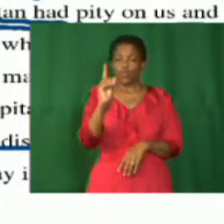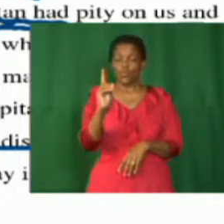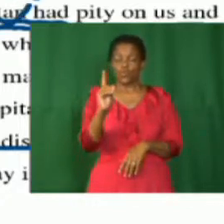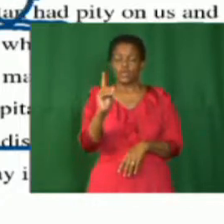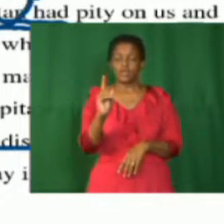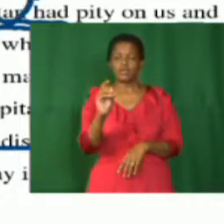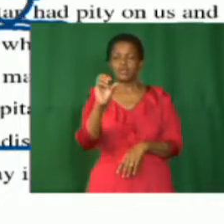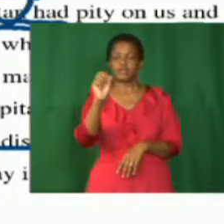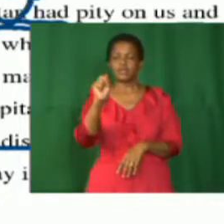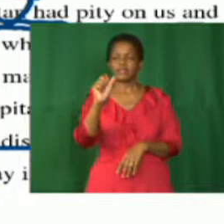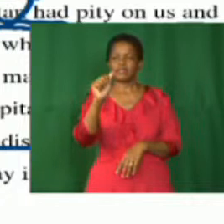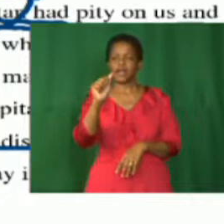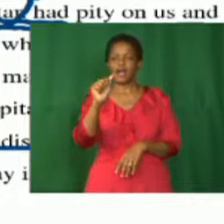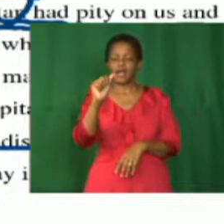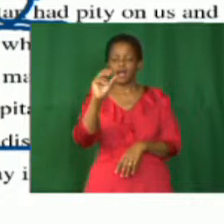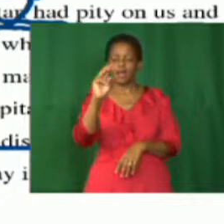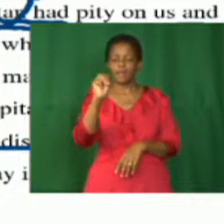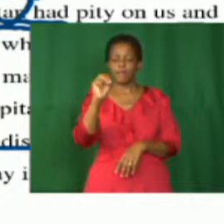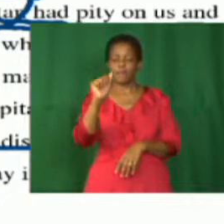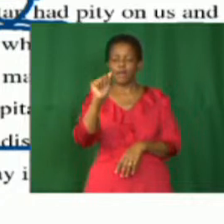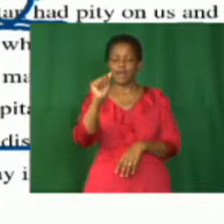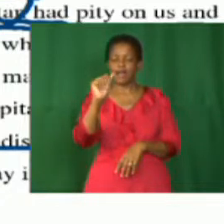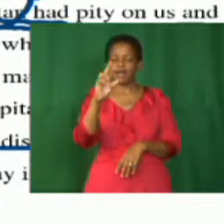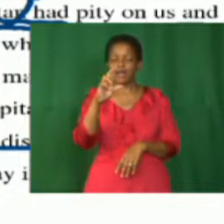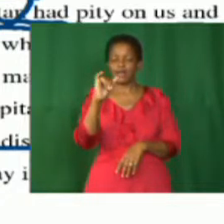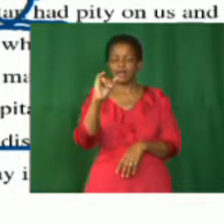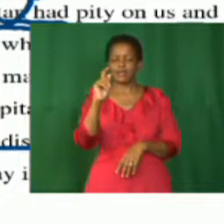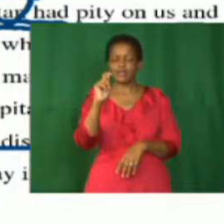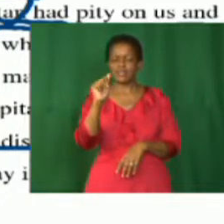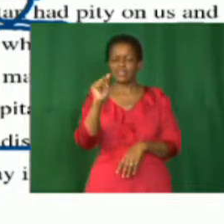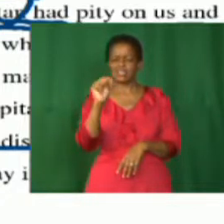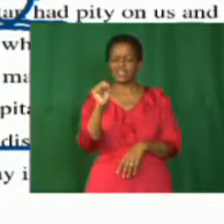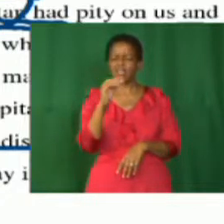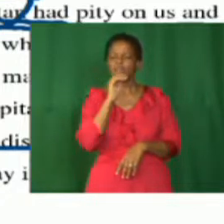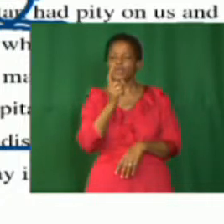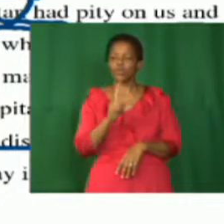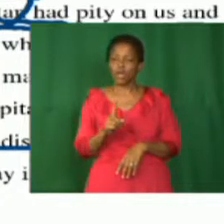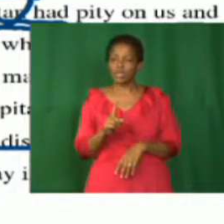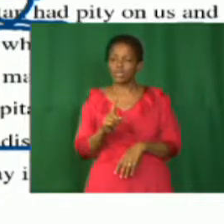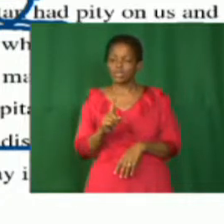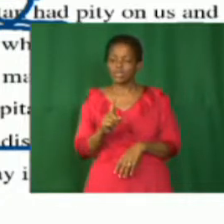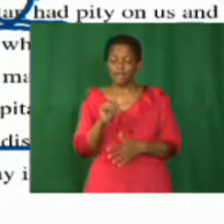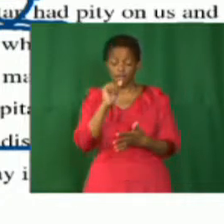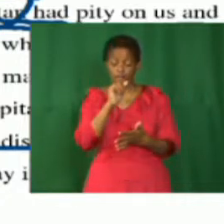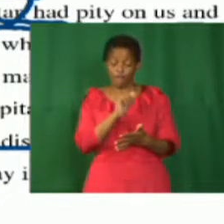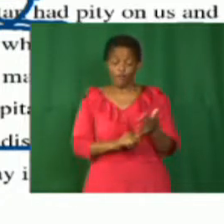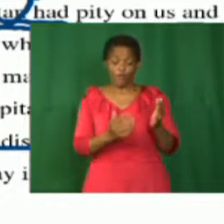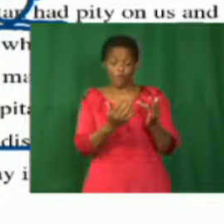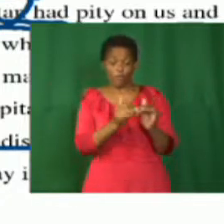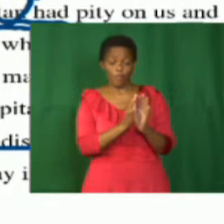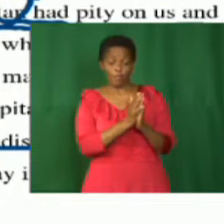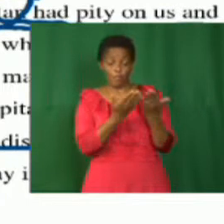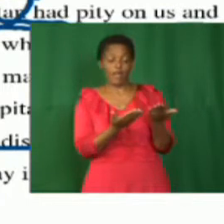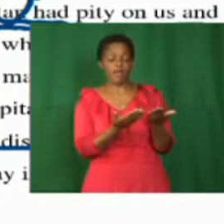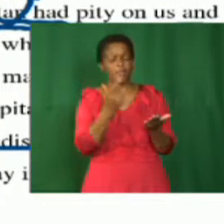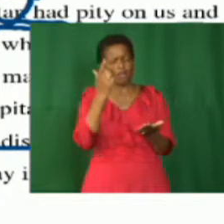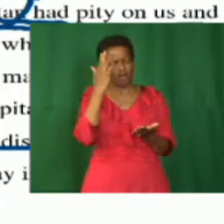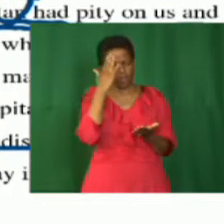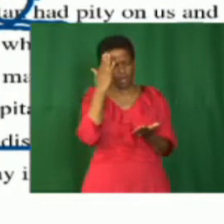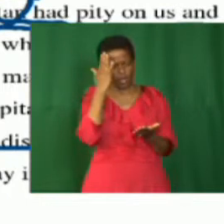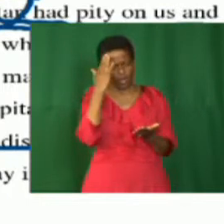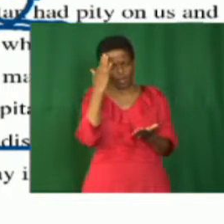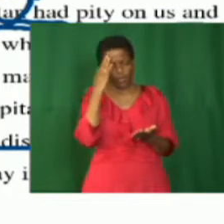does good Samaritan means? A good Samaritan, we all know from the Bible, it is someone with